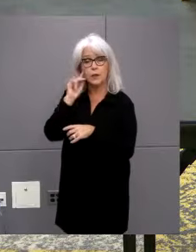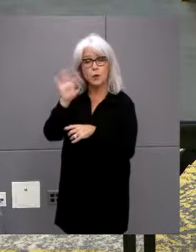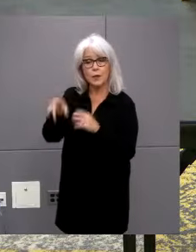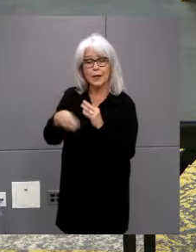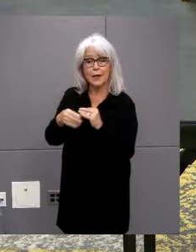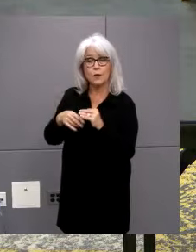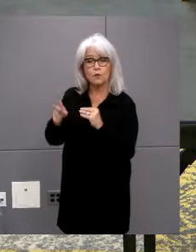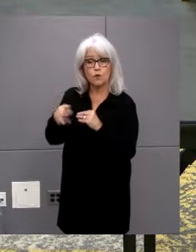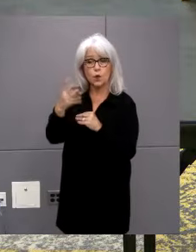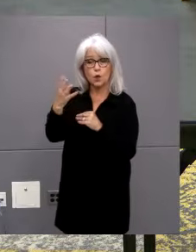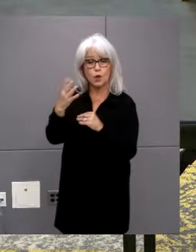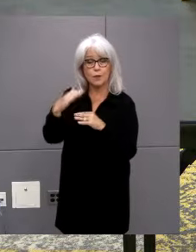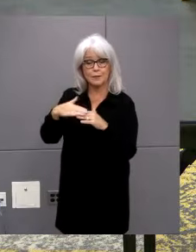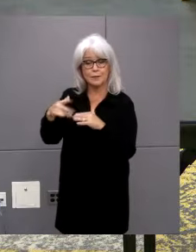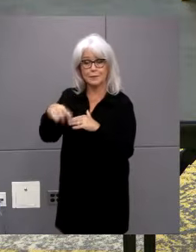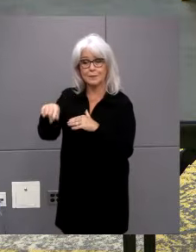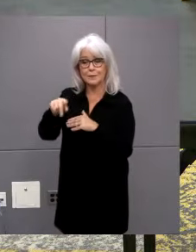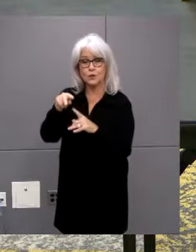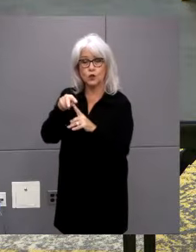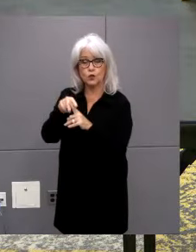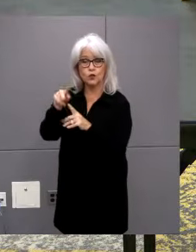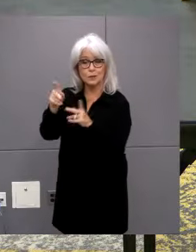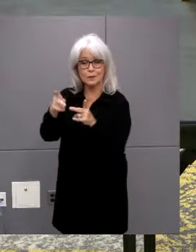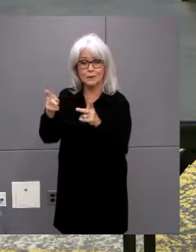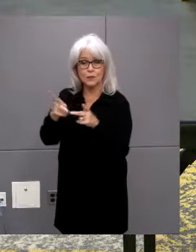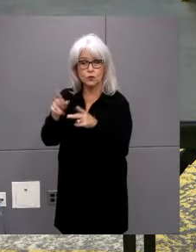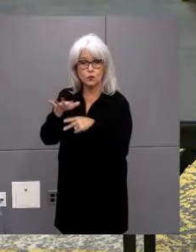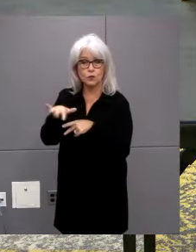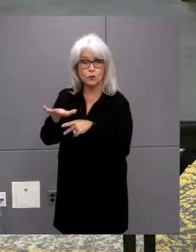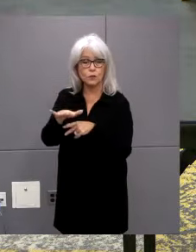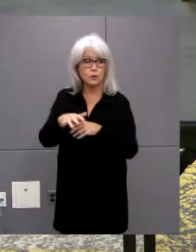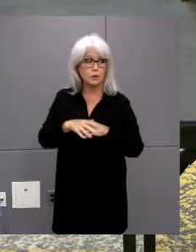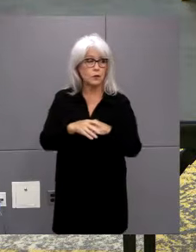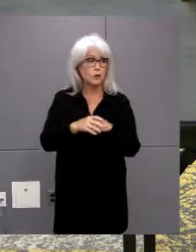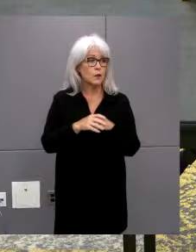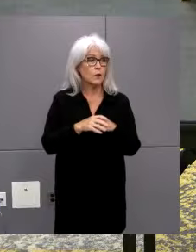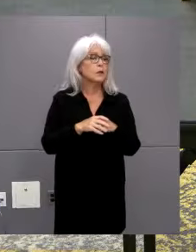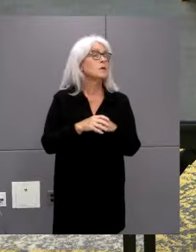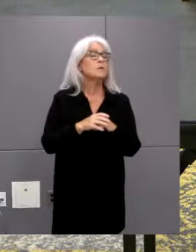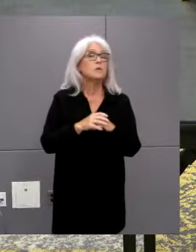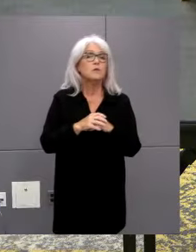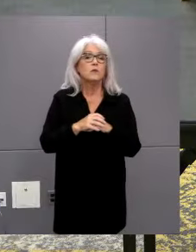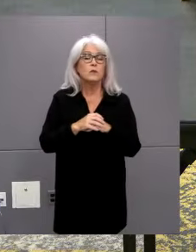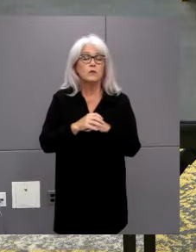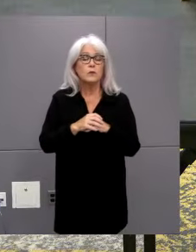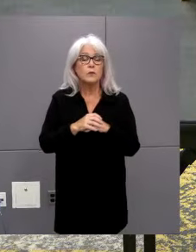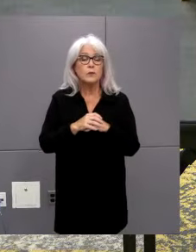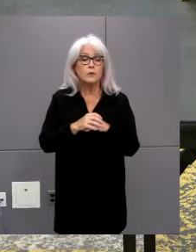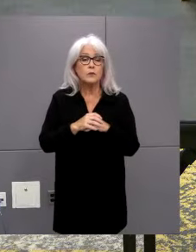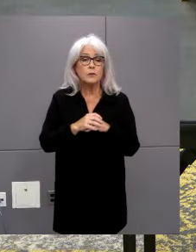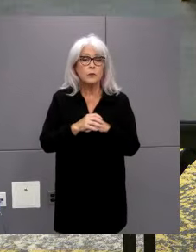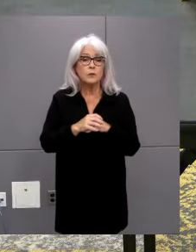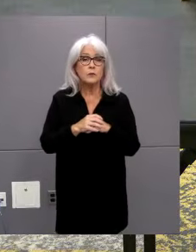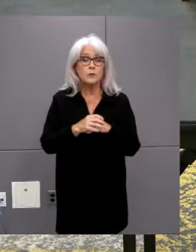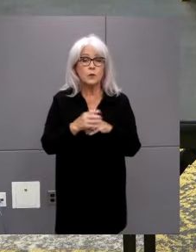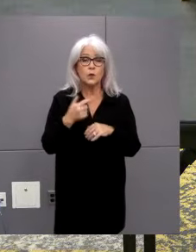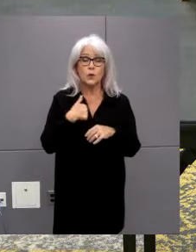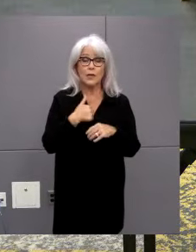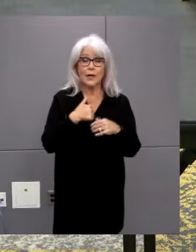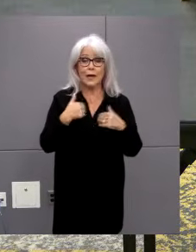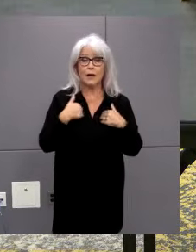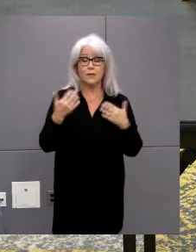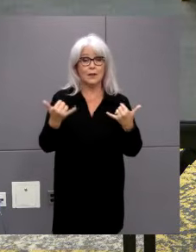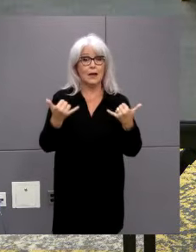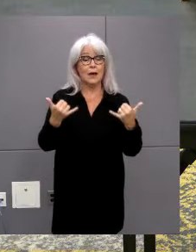station. As for the wall mounted charging station, we have at Curtis Mott, they